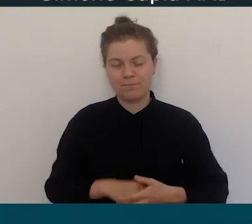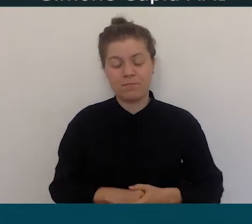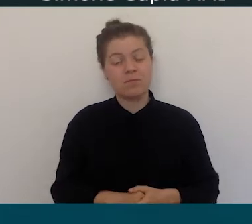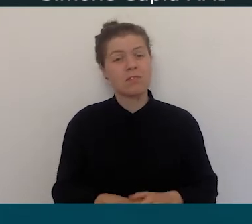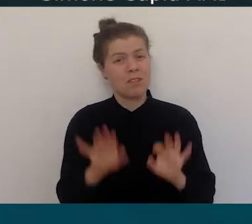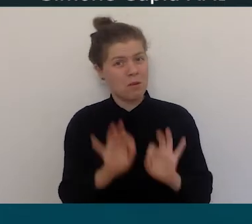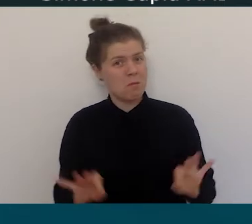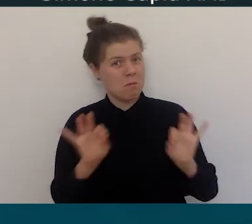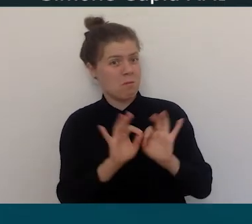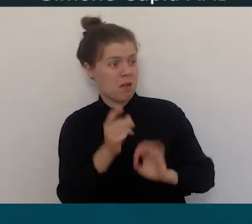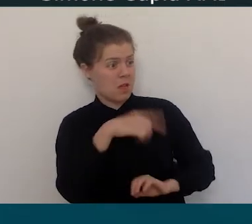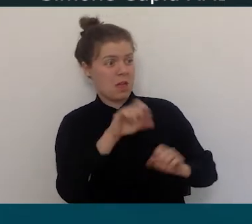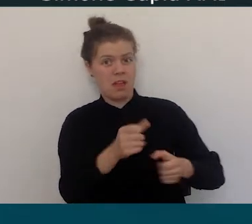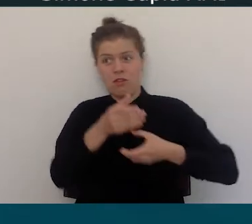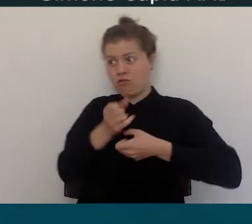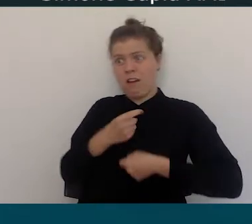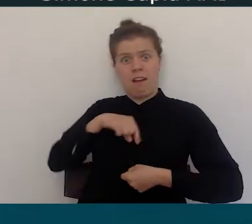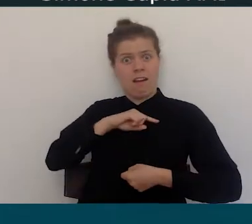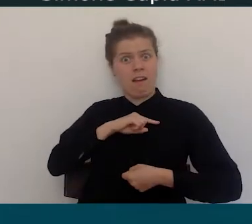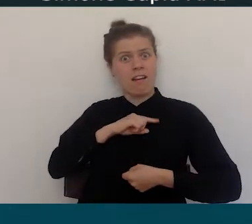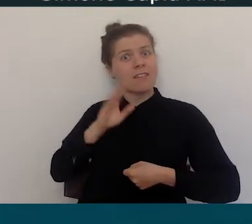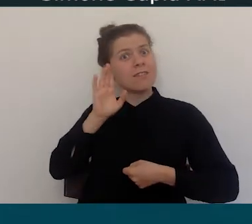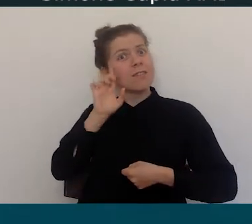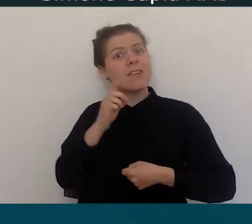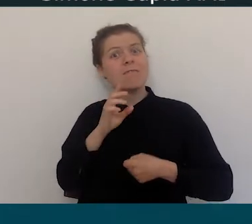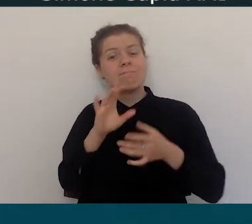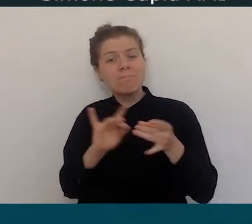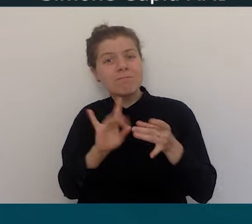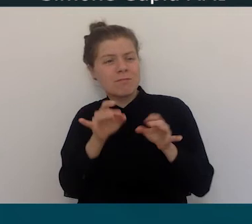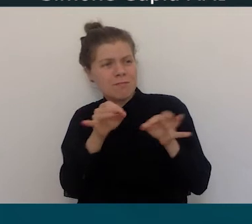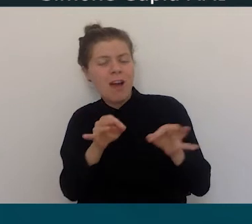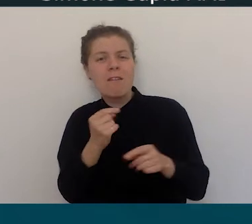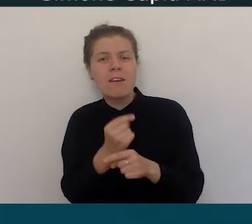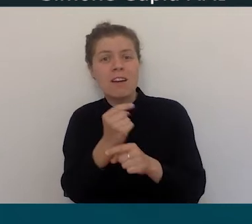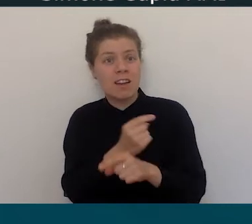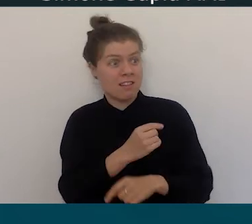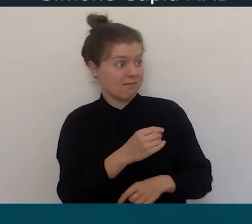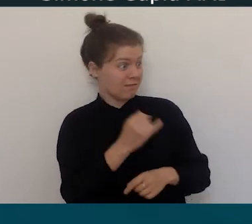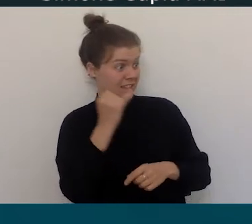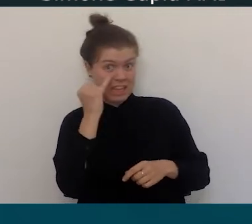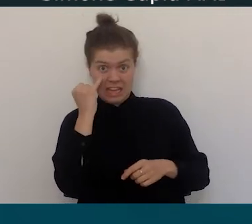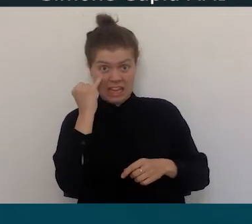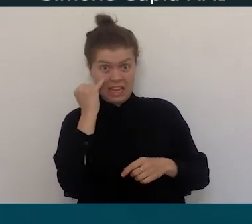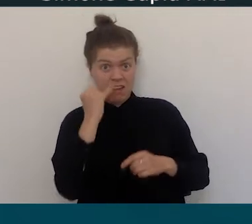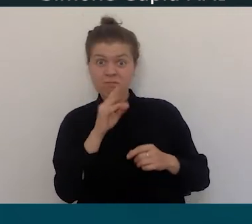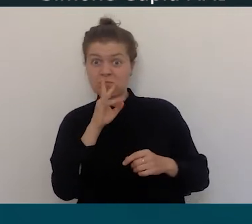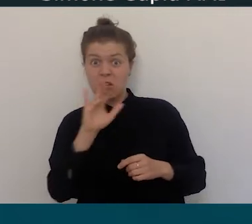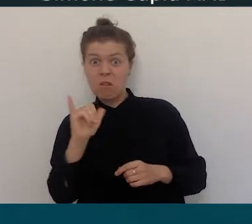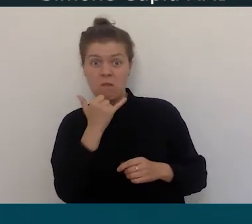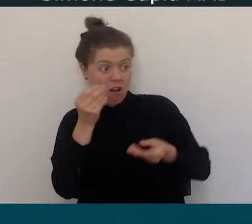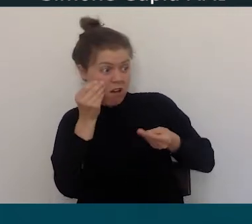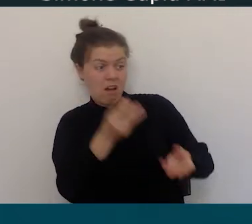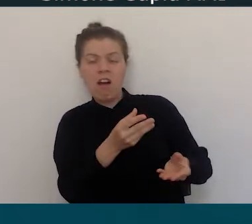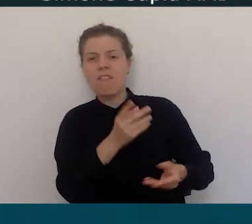be their eyes. And if we do not tell them something that is accurate, then we have lost their trust. So it's very